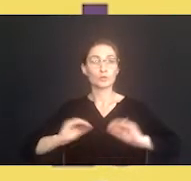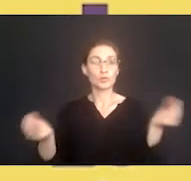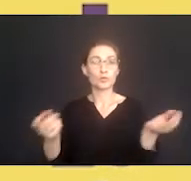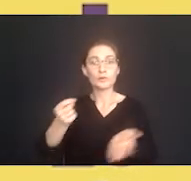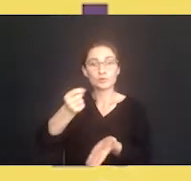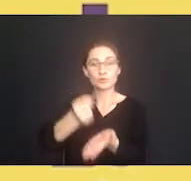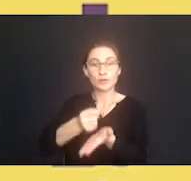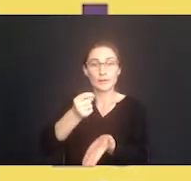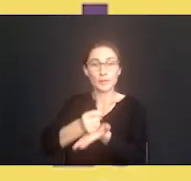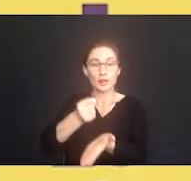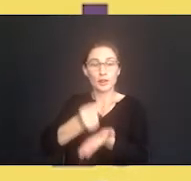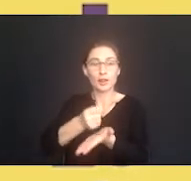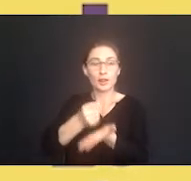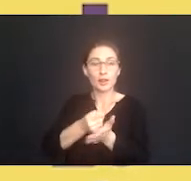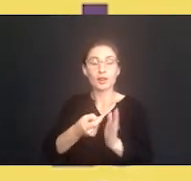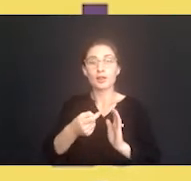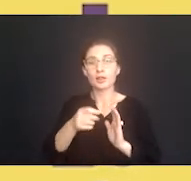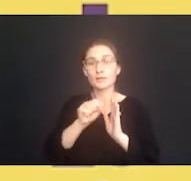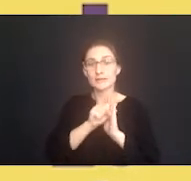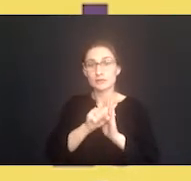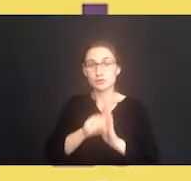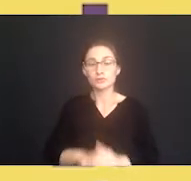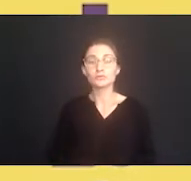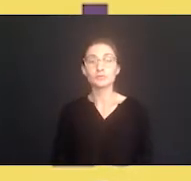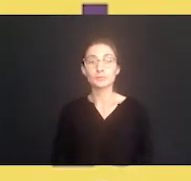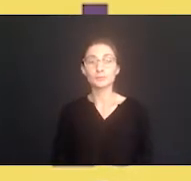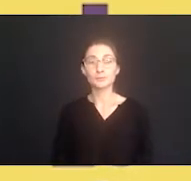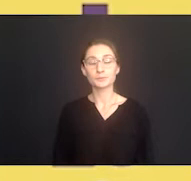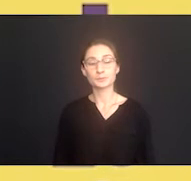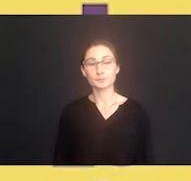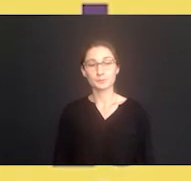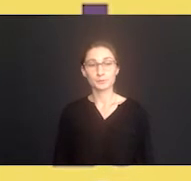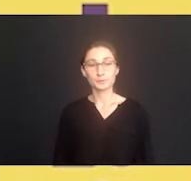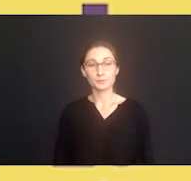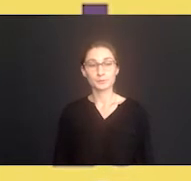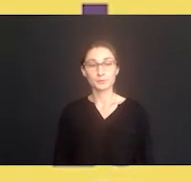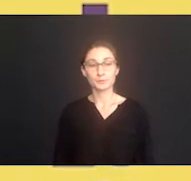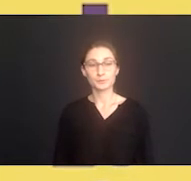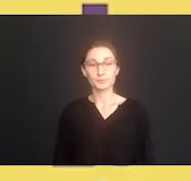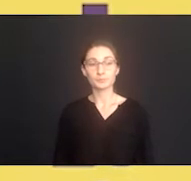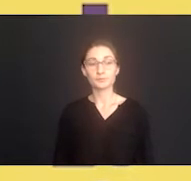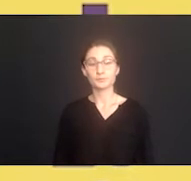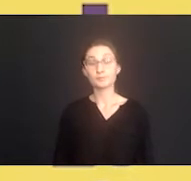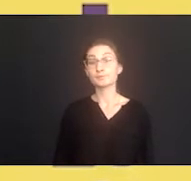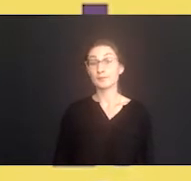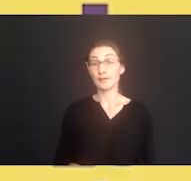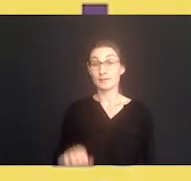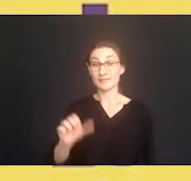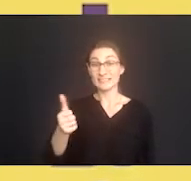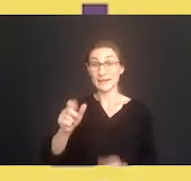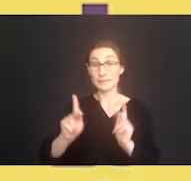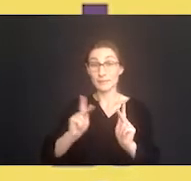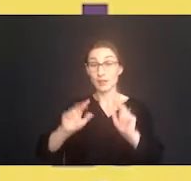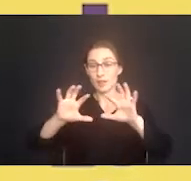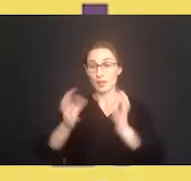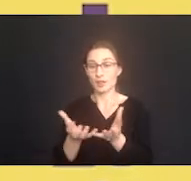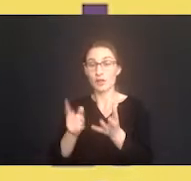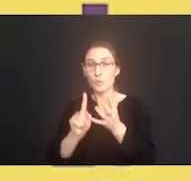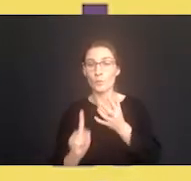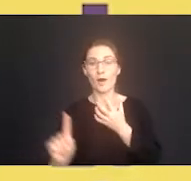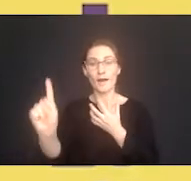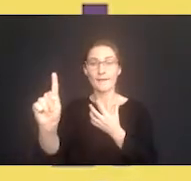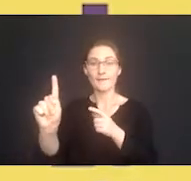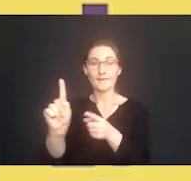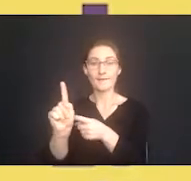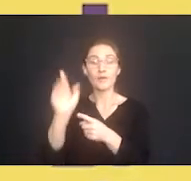treatable medical condition. So it's recurrent and unprovoked seizures. 1 in 10 people will have a single seizure in their lifetime,